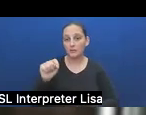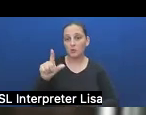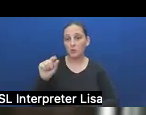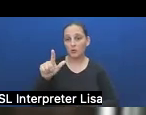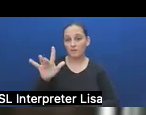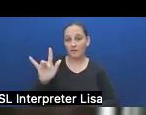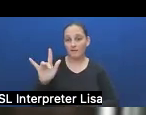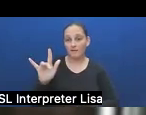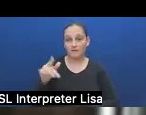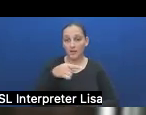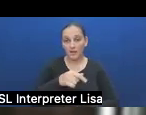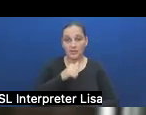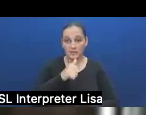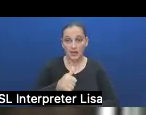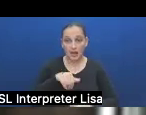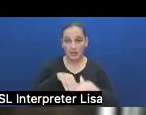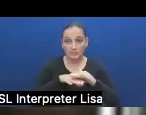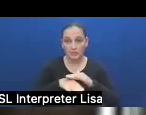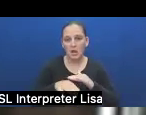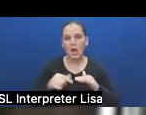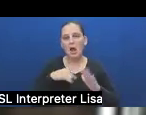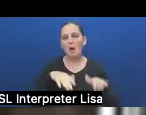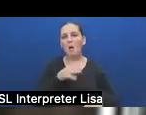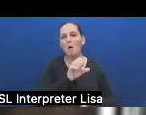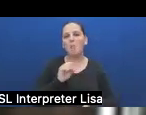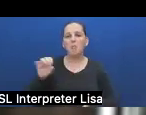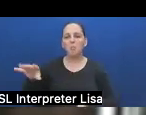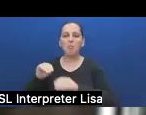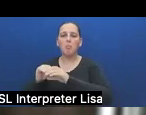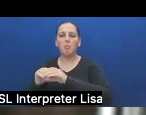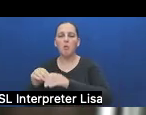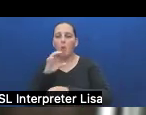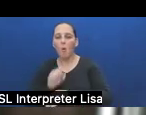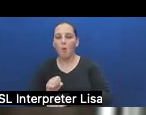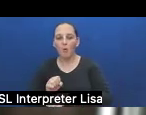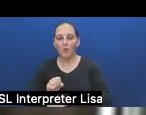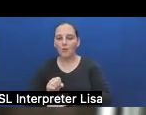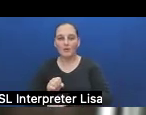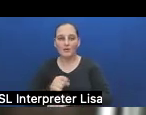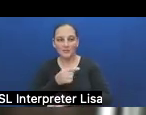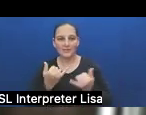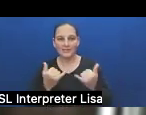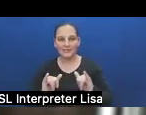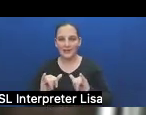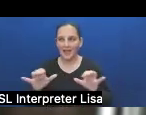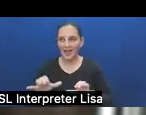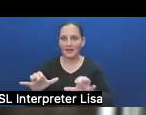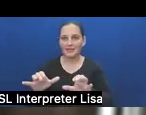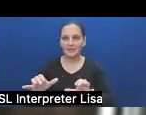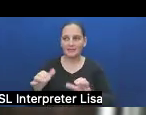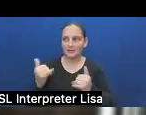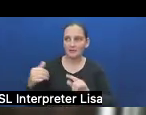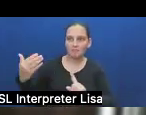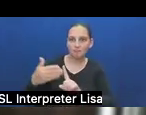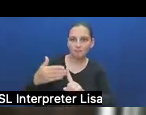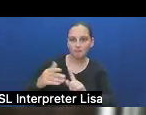inaccessible. We can't say we've archived it off because it's still going to be active on April 24th, 2026. So we